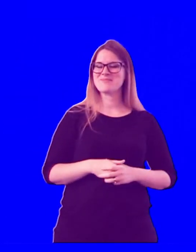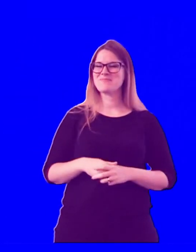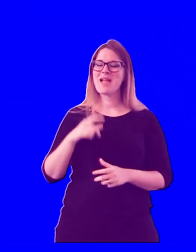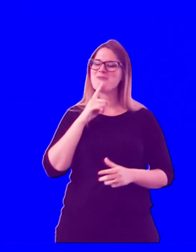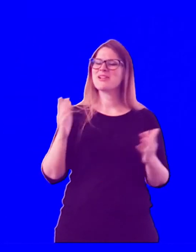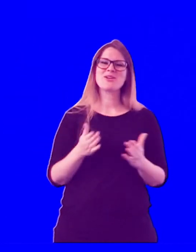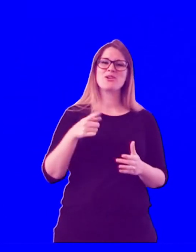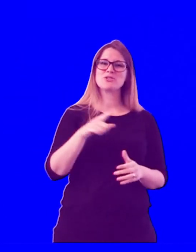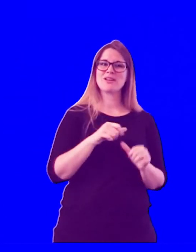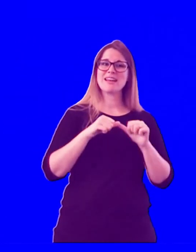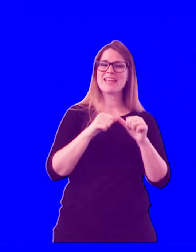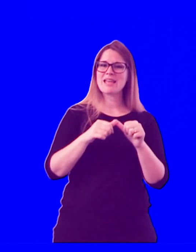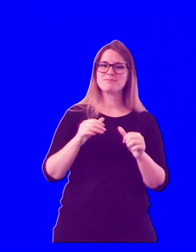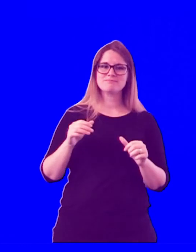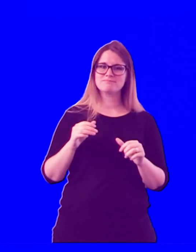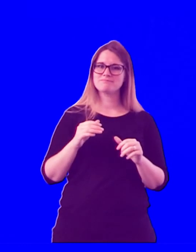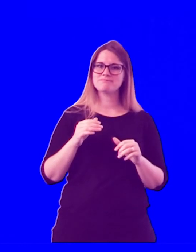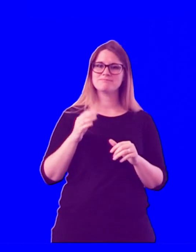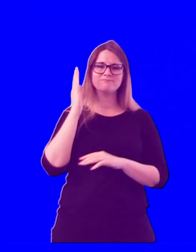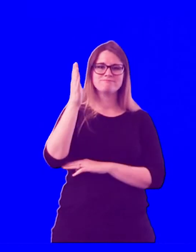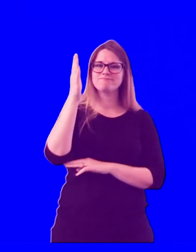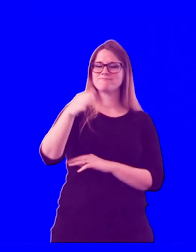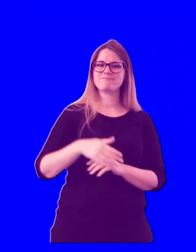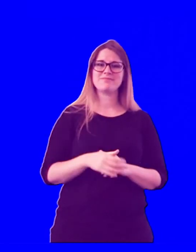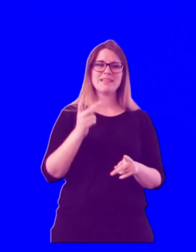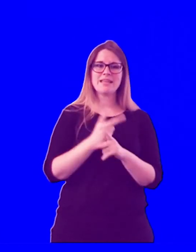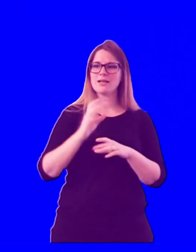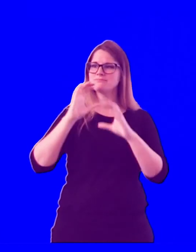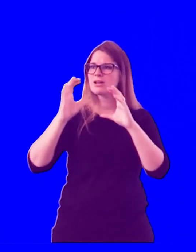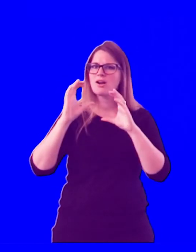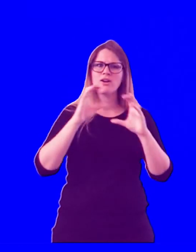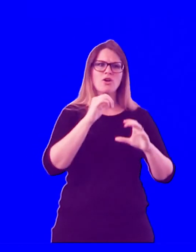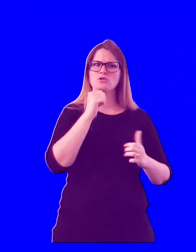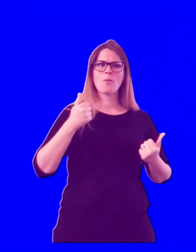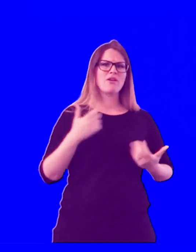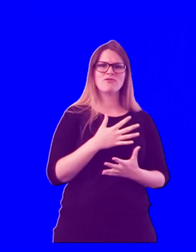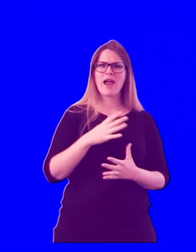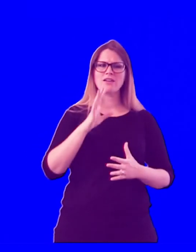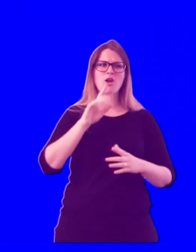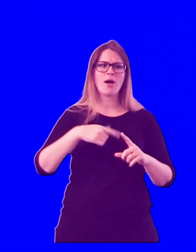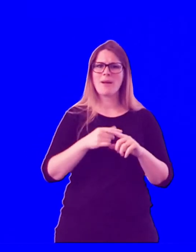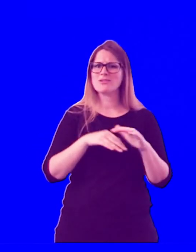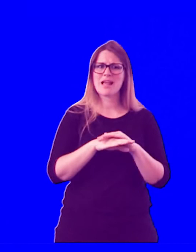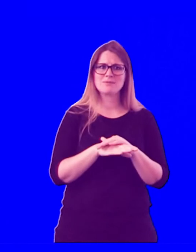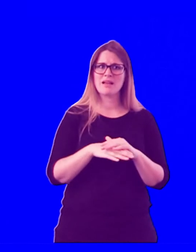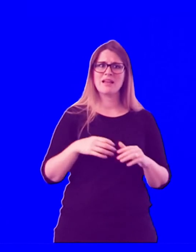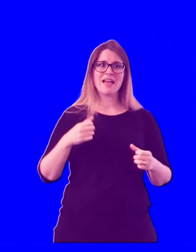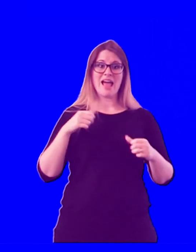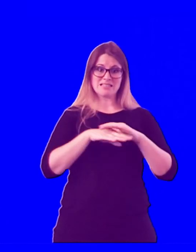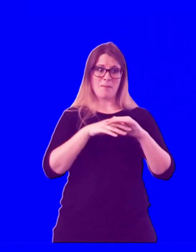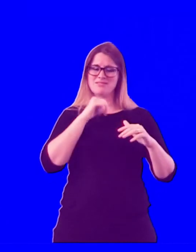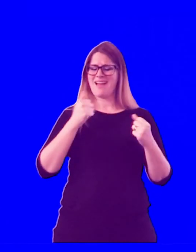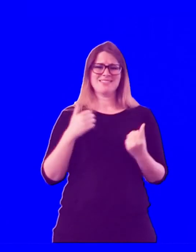I encourage you to keep pushing forward. Keep the conversation. Do not be afraid to talk about accessibility. It is not something to be